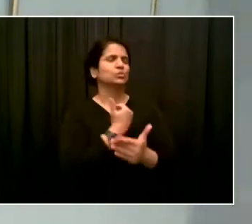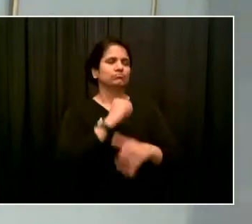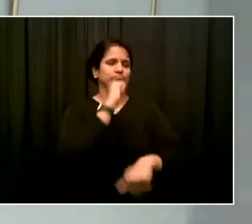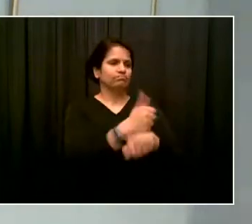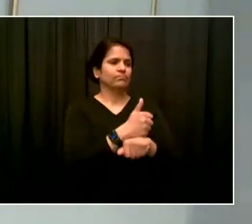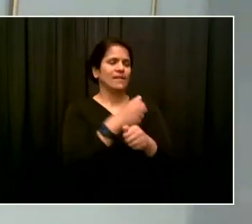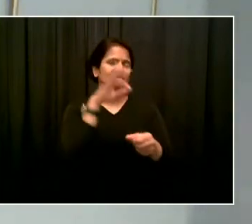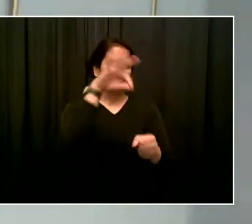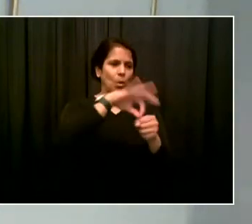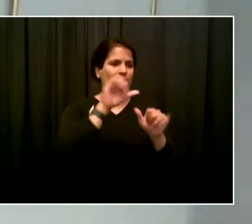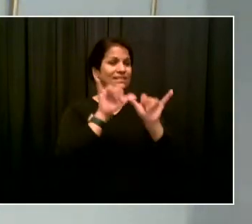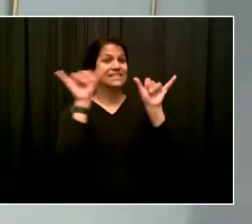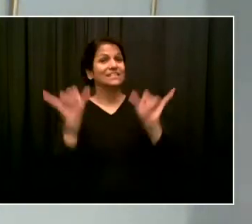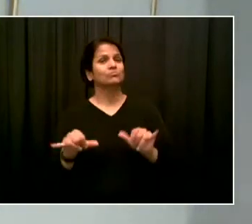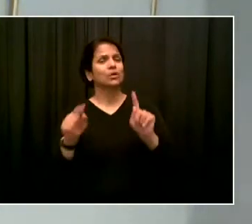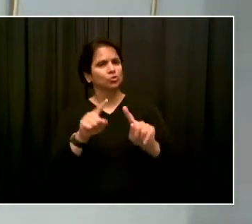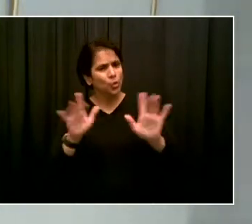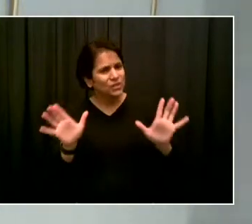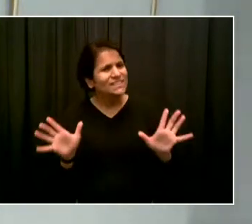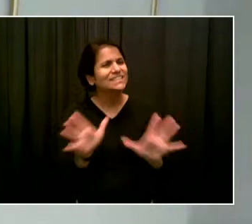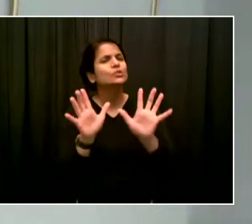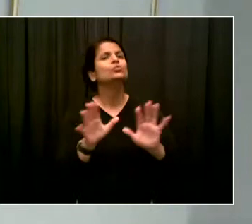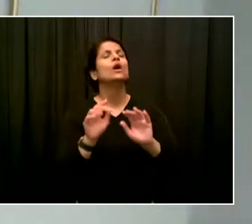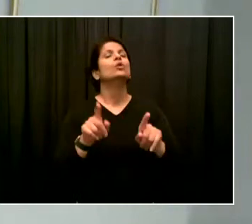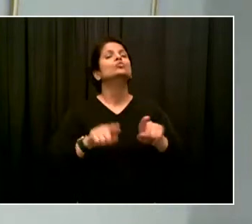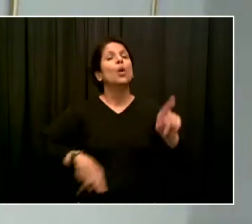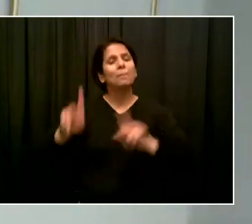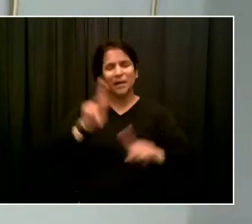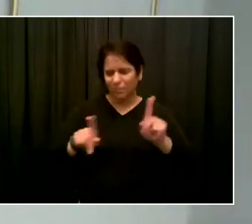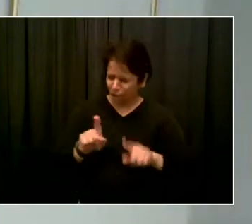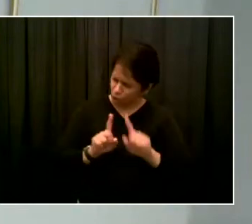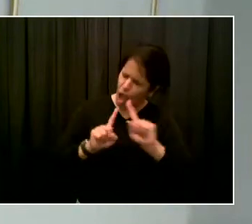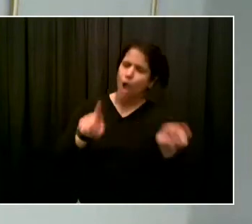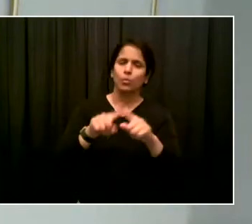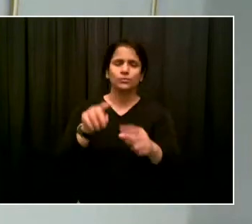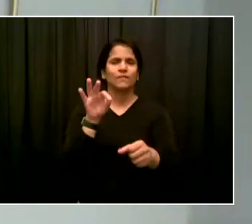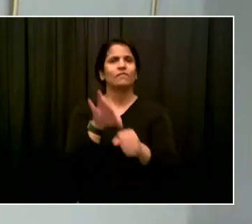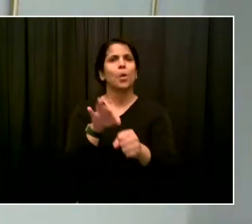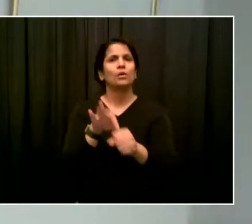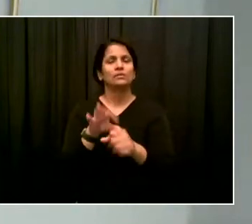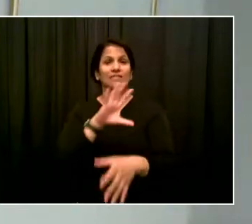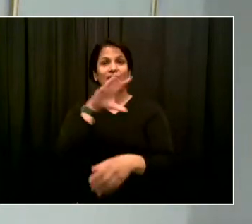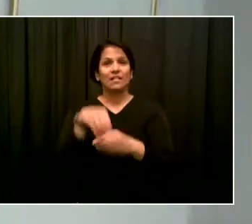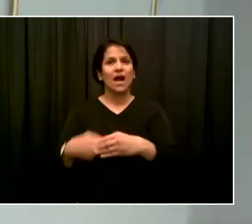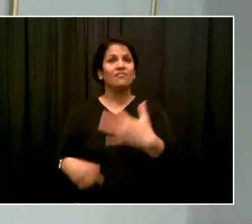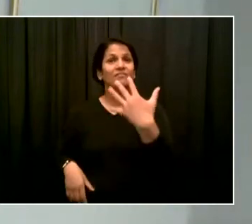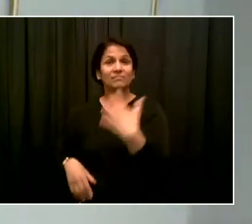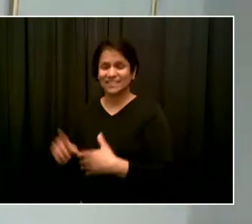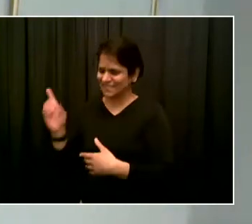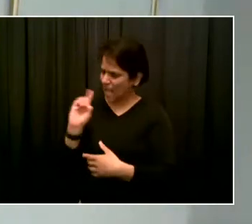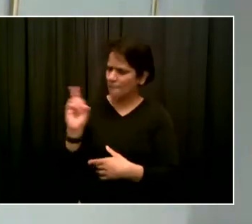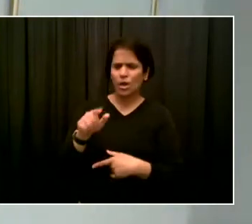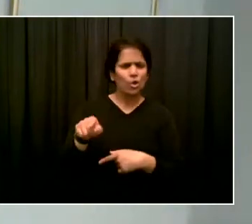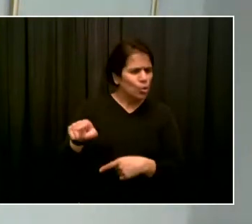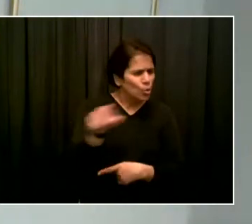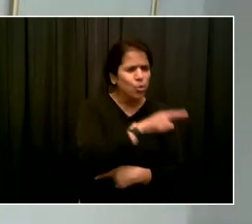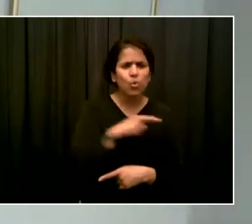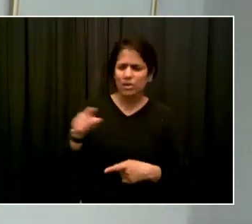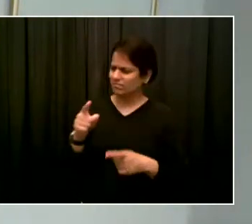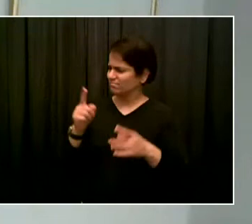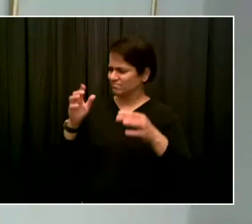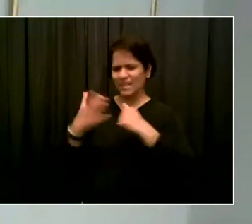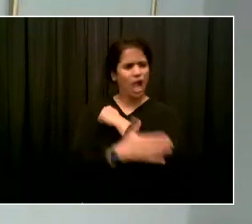in a new system at a new time that is also very new? Because remember, 4 years ago, city elections were held